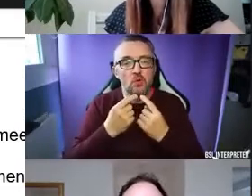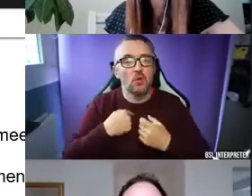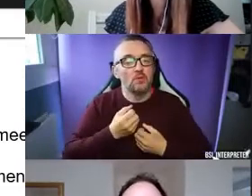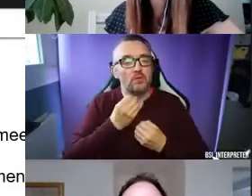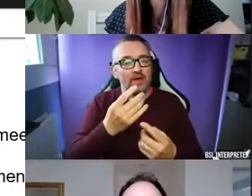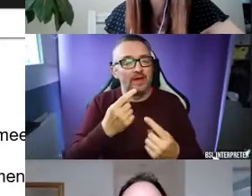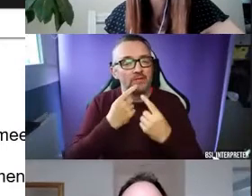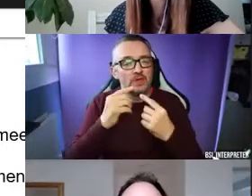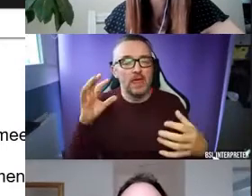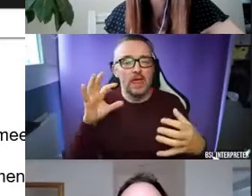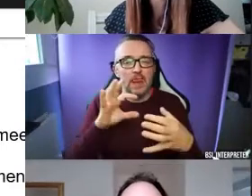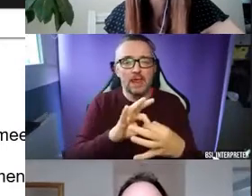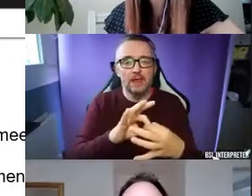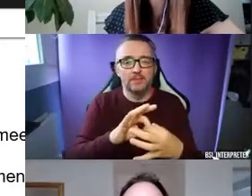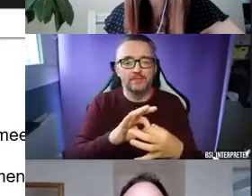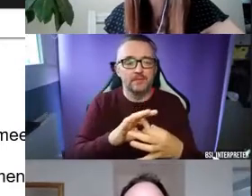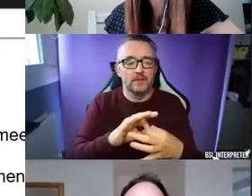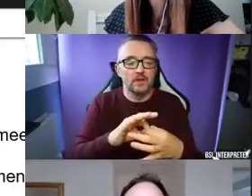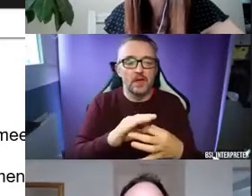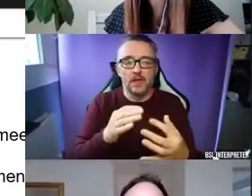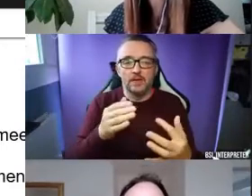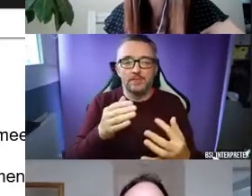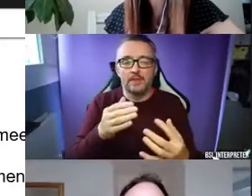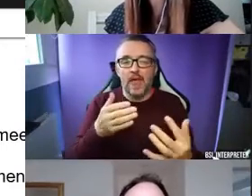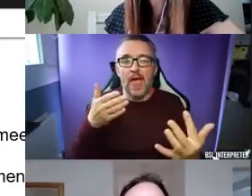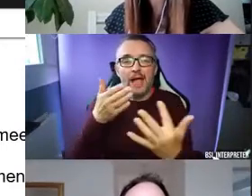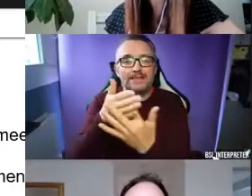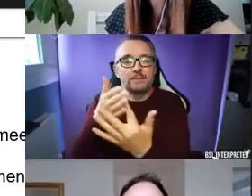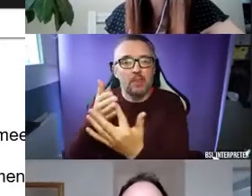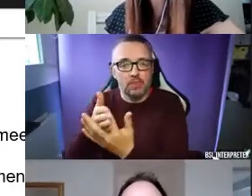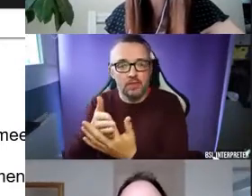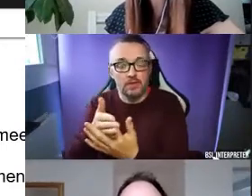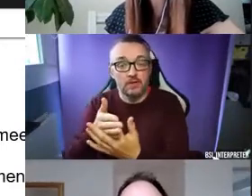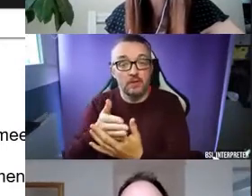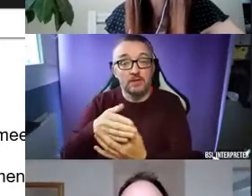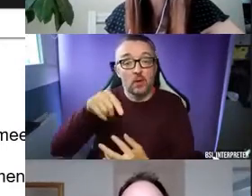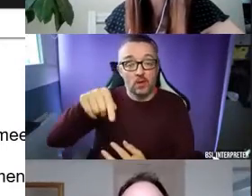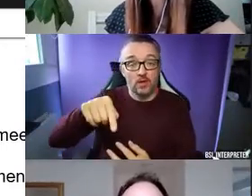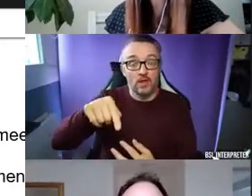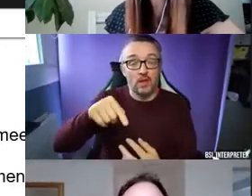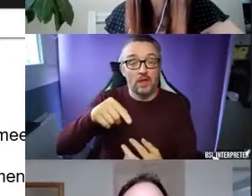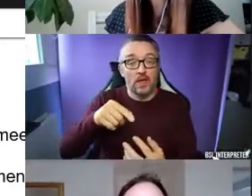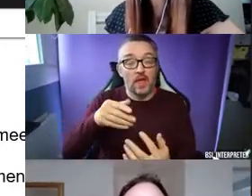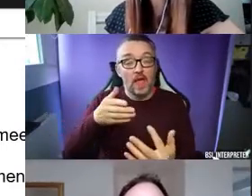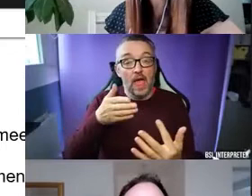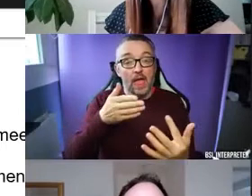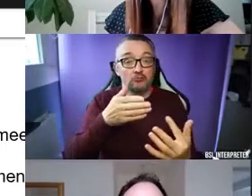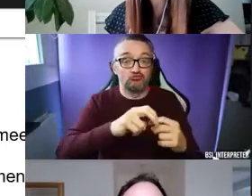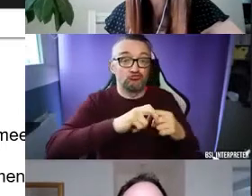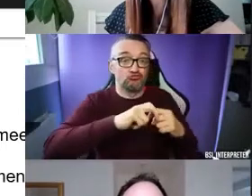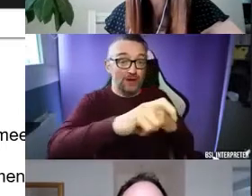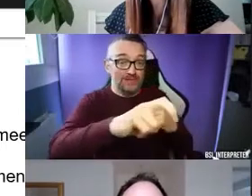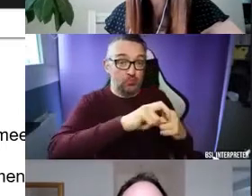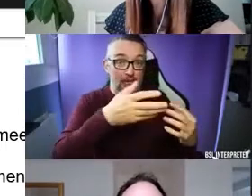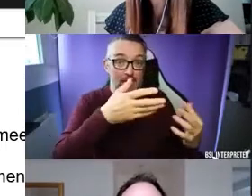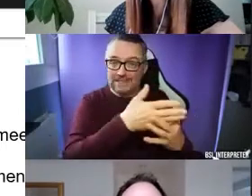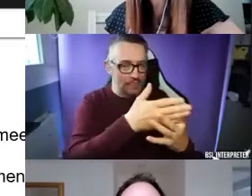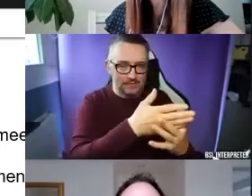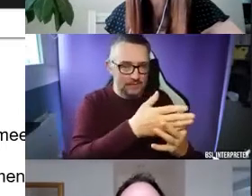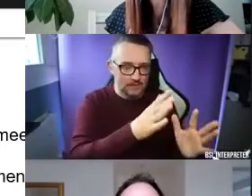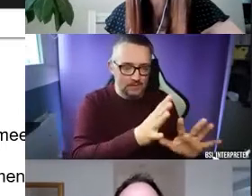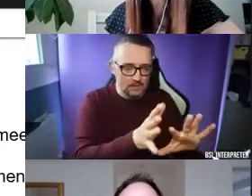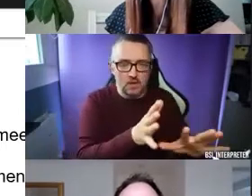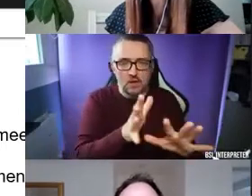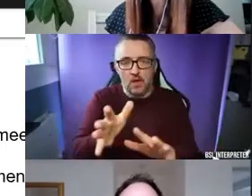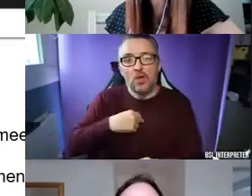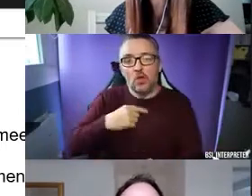of information. We don't have control over the accessibility of the transport, but we can provide information